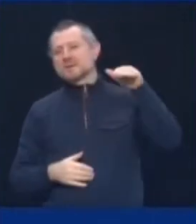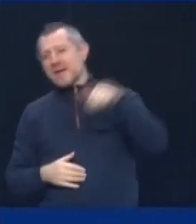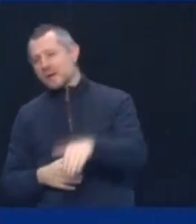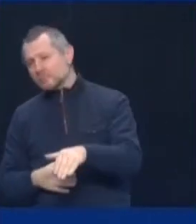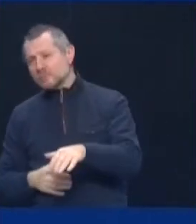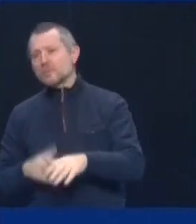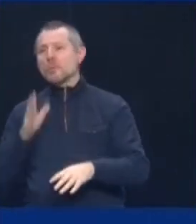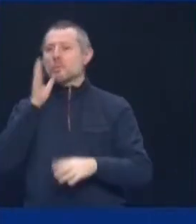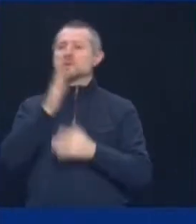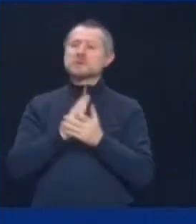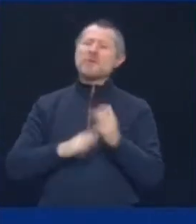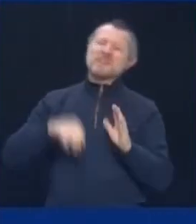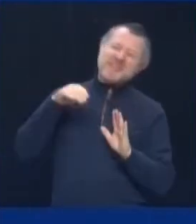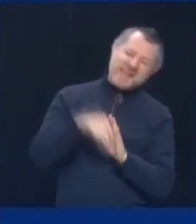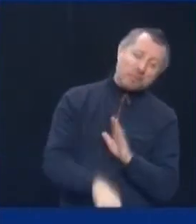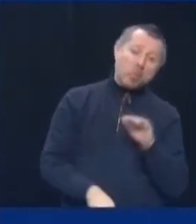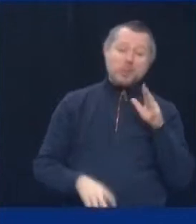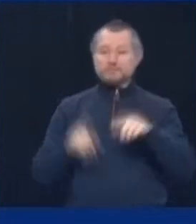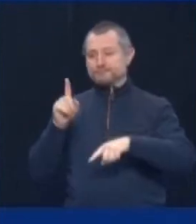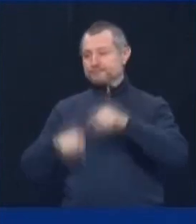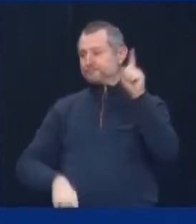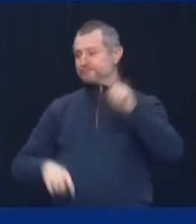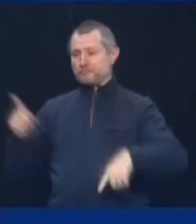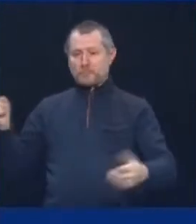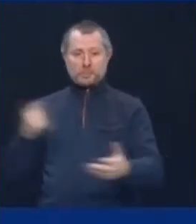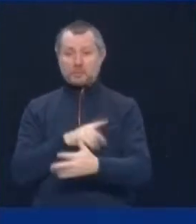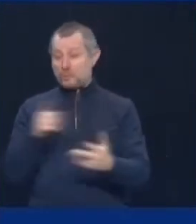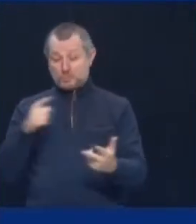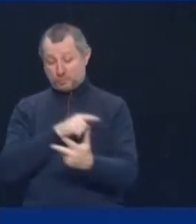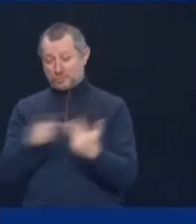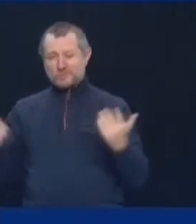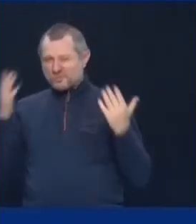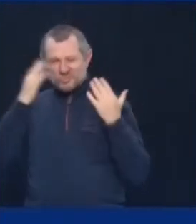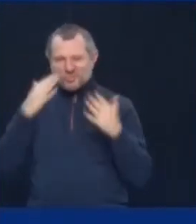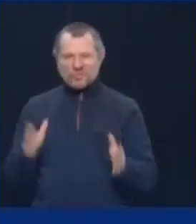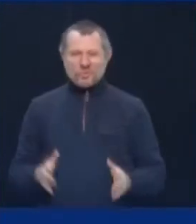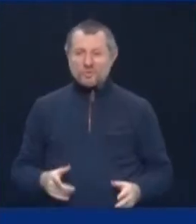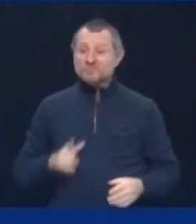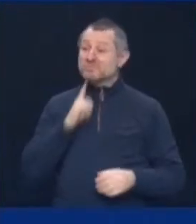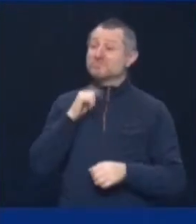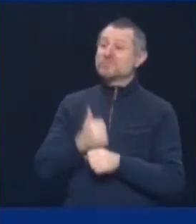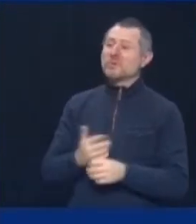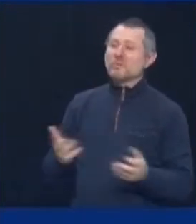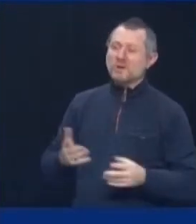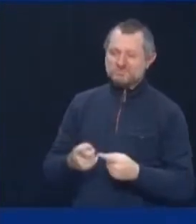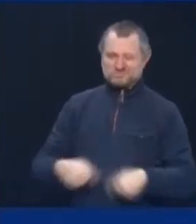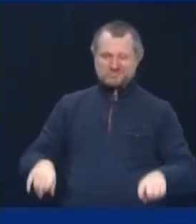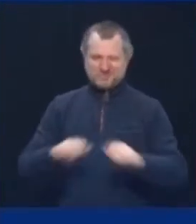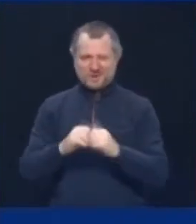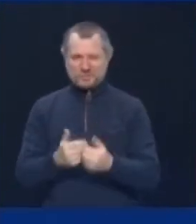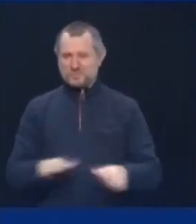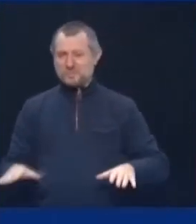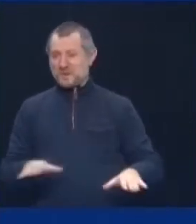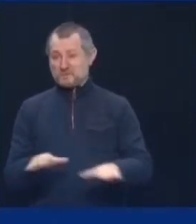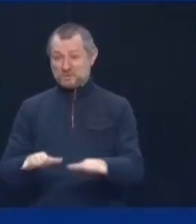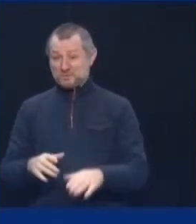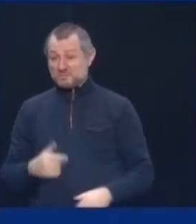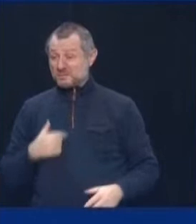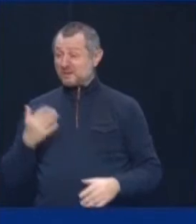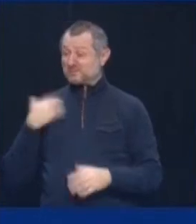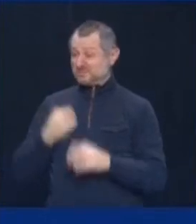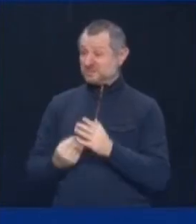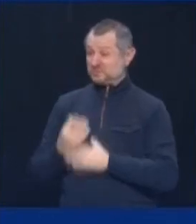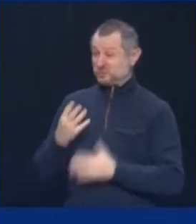know, because the intangible is how people act. I'll tell you this, in the spring, nobody